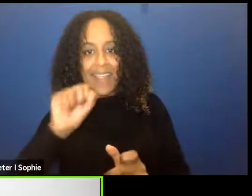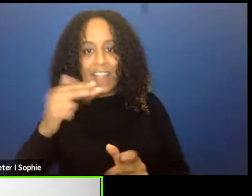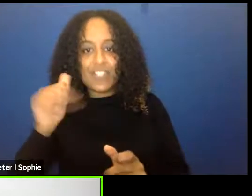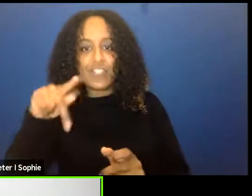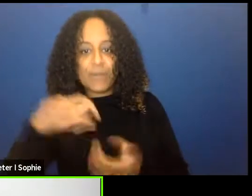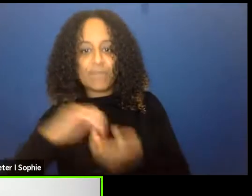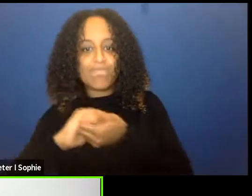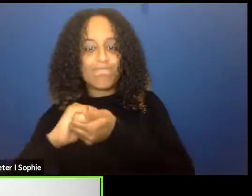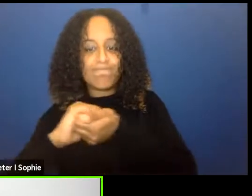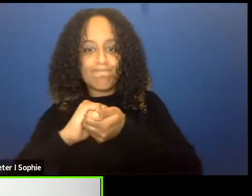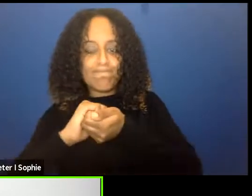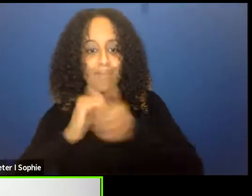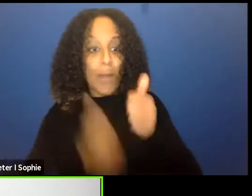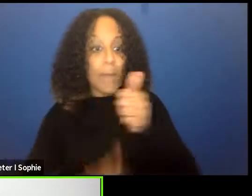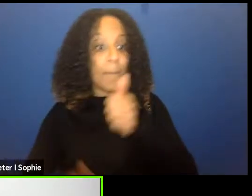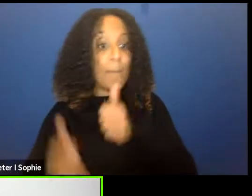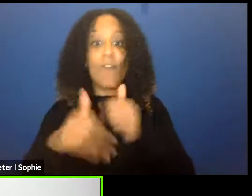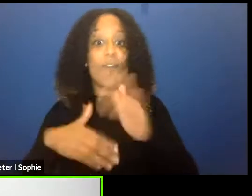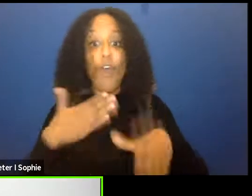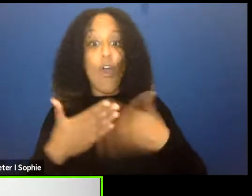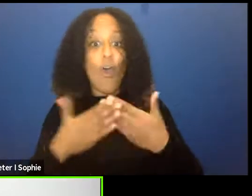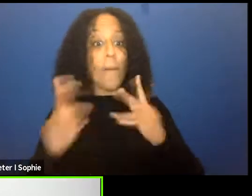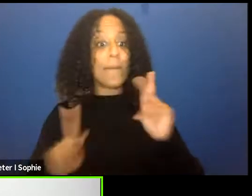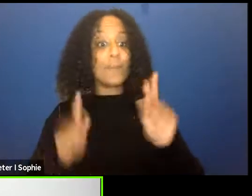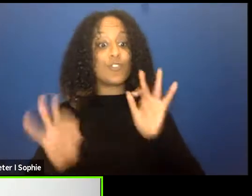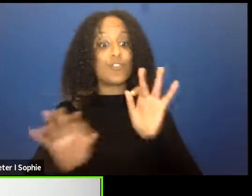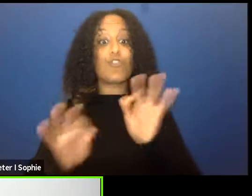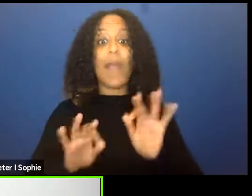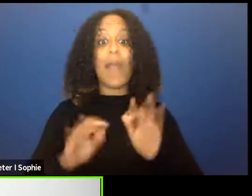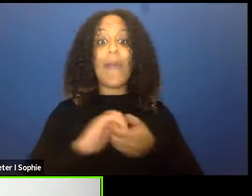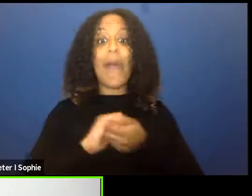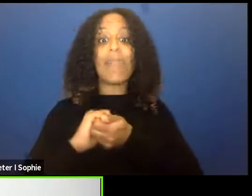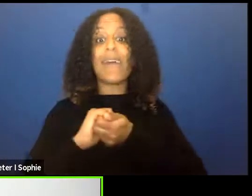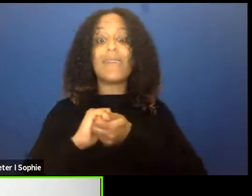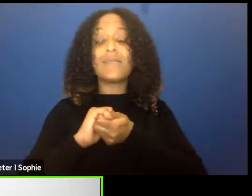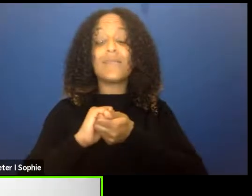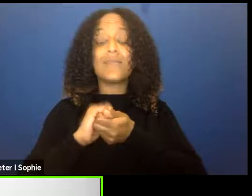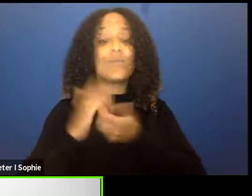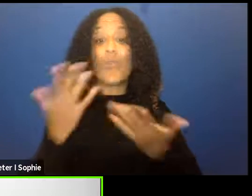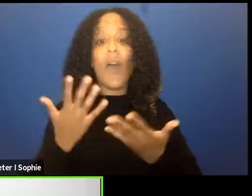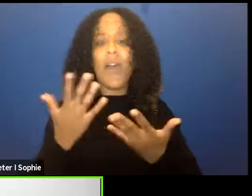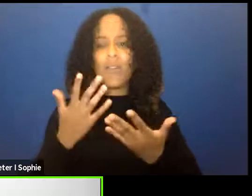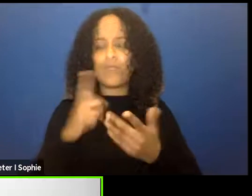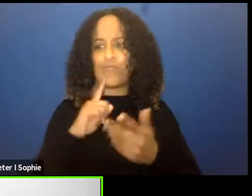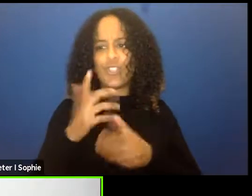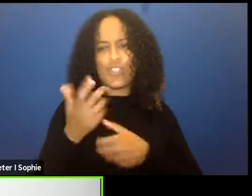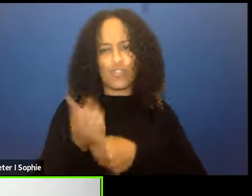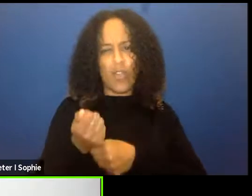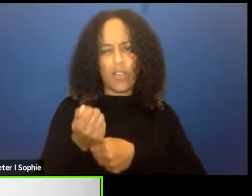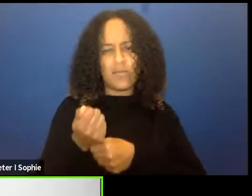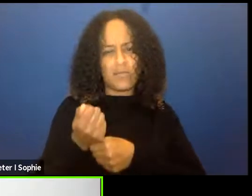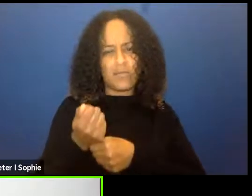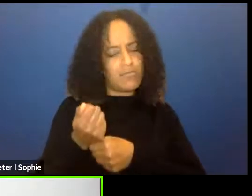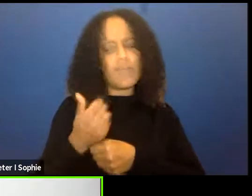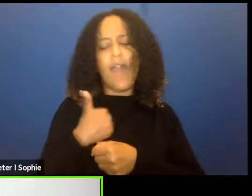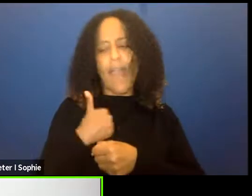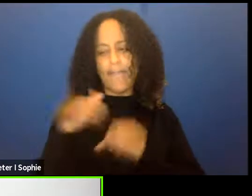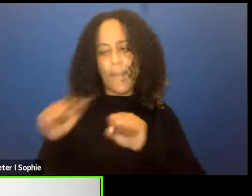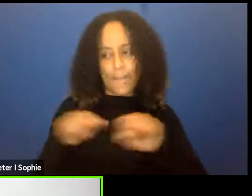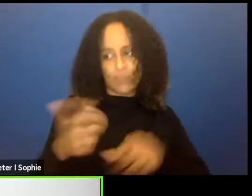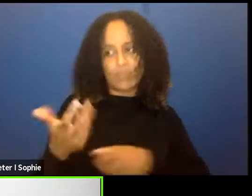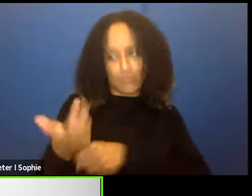all, people describe allies as being good allies, as being trustworthy and having that ability to trust